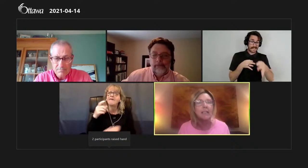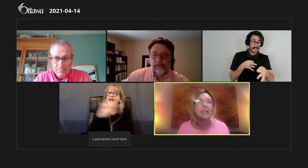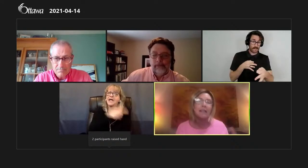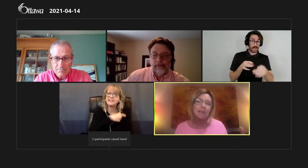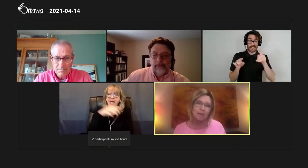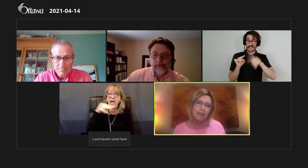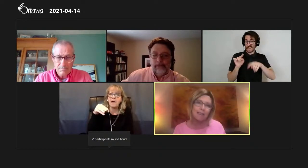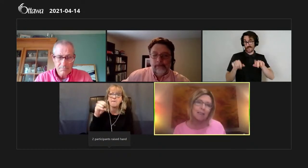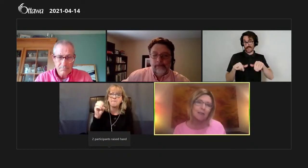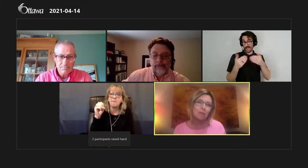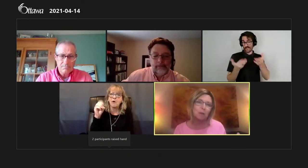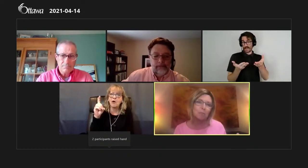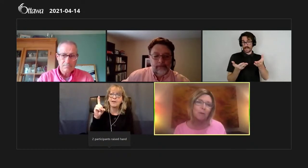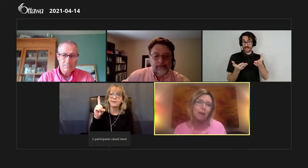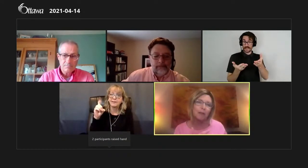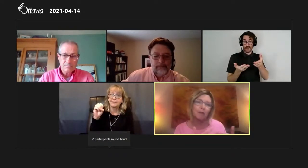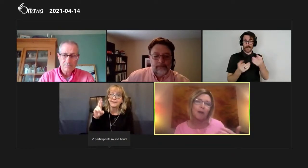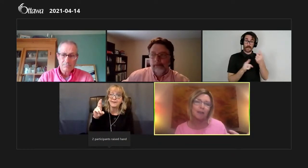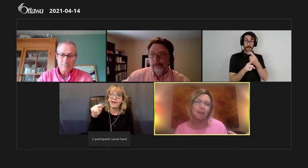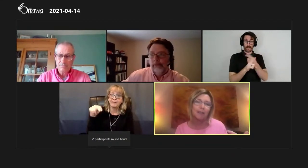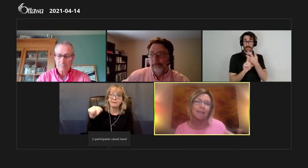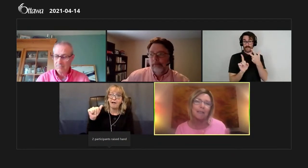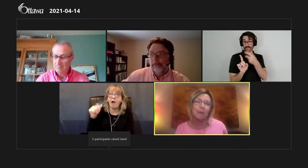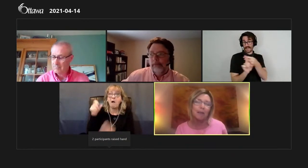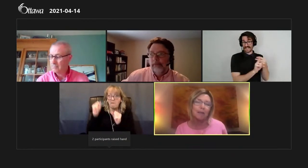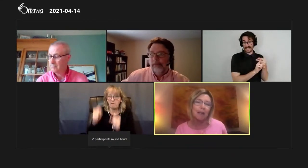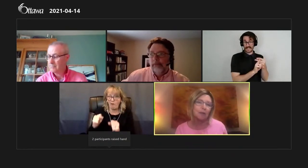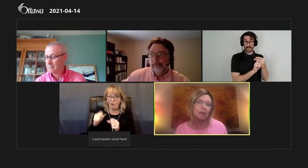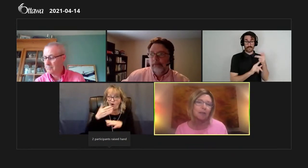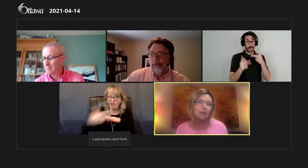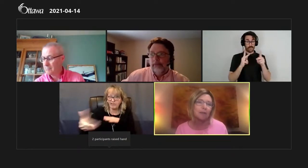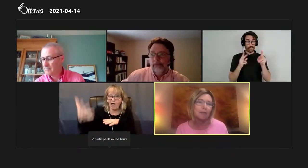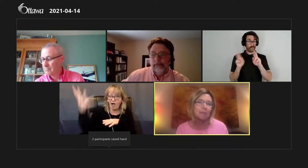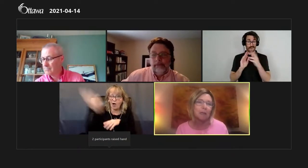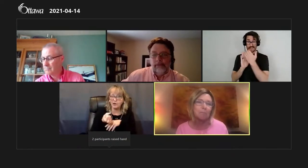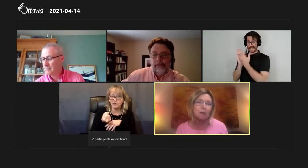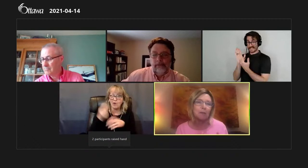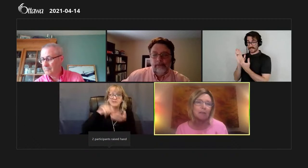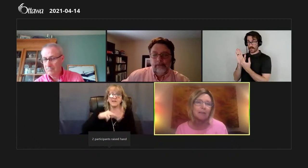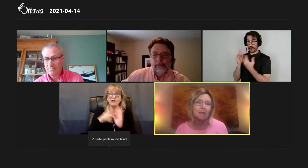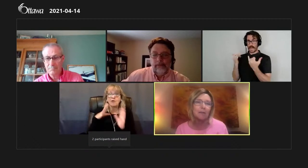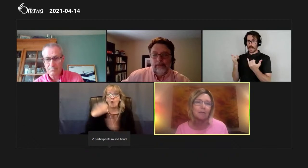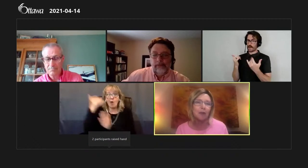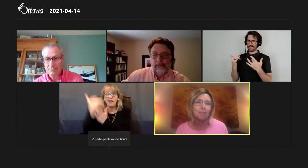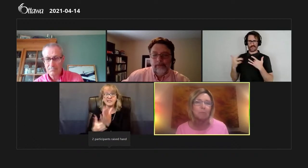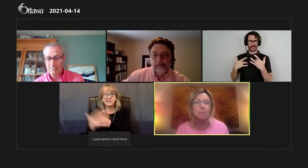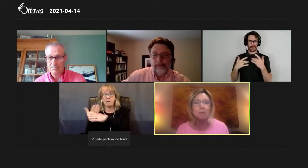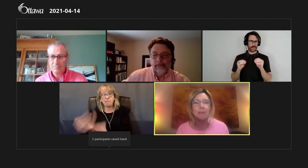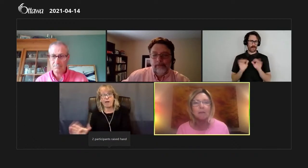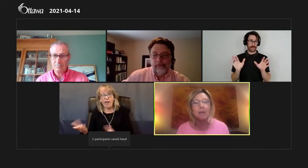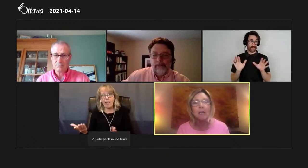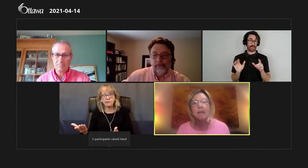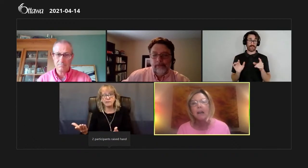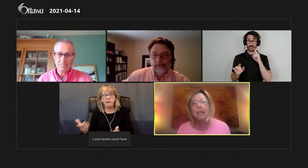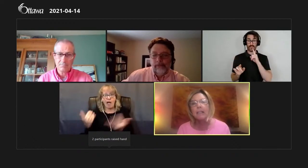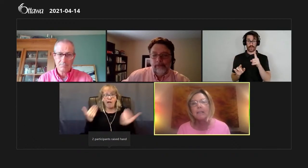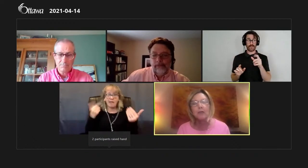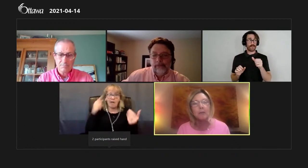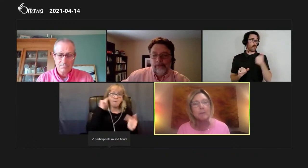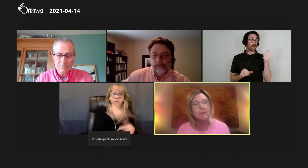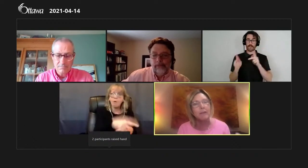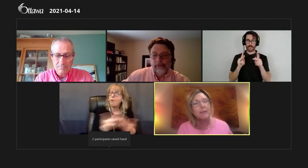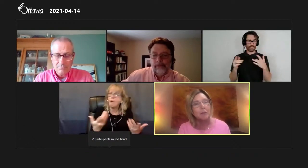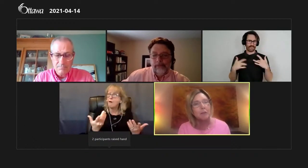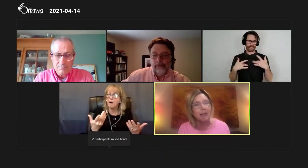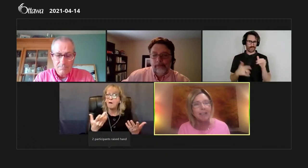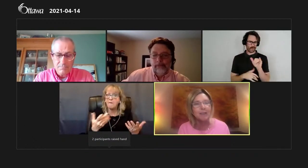provide the vaccines to people that are on list. So that actually concerns me. I'm sure it concerns a lot of people. So I guess in terms